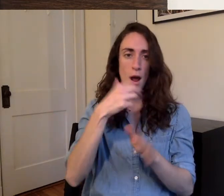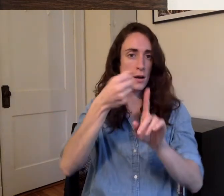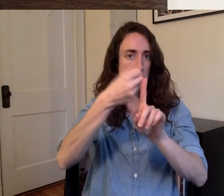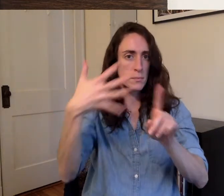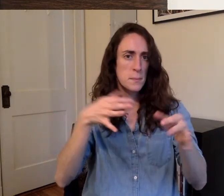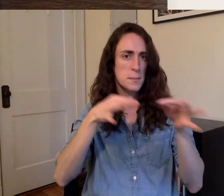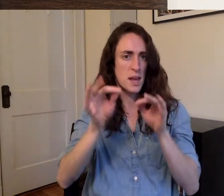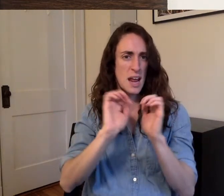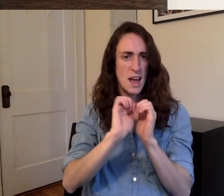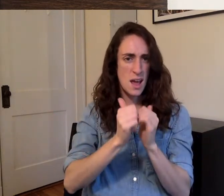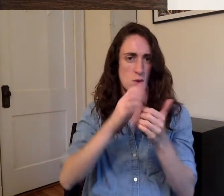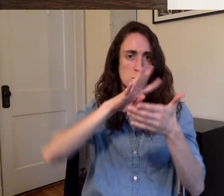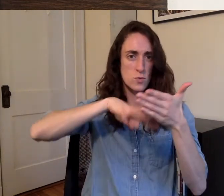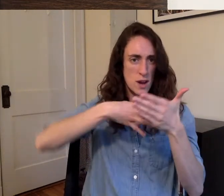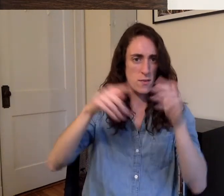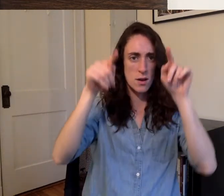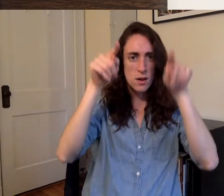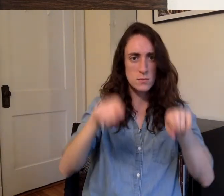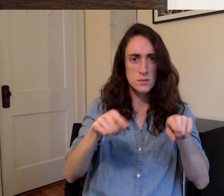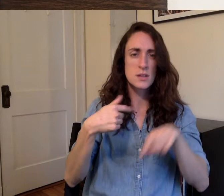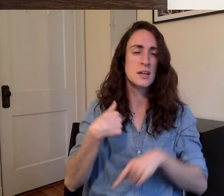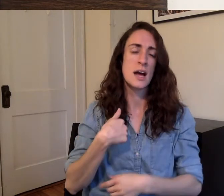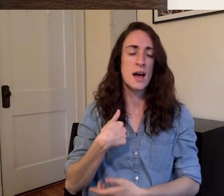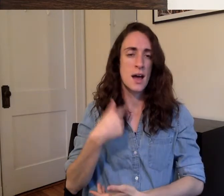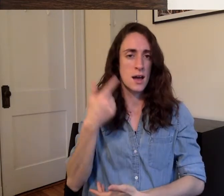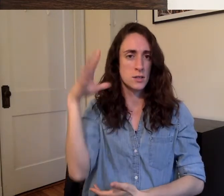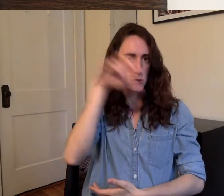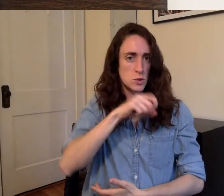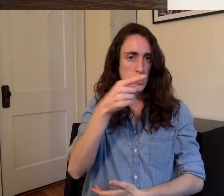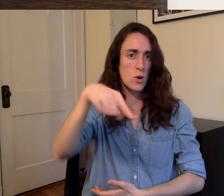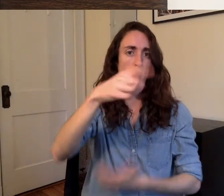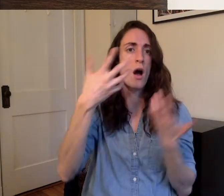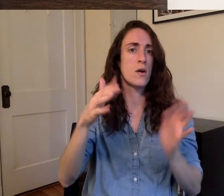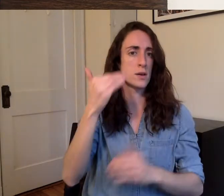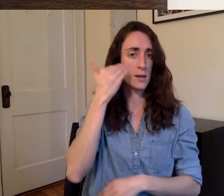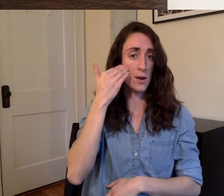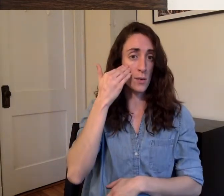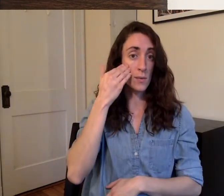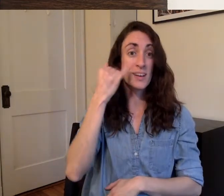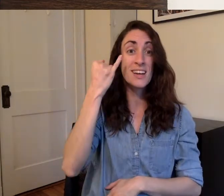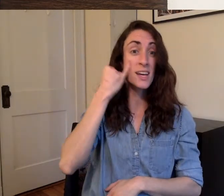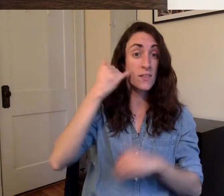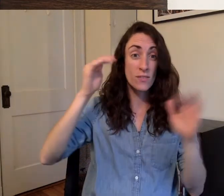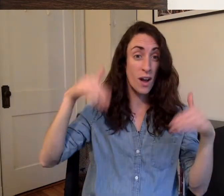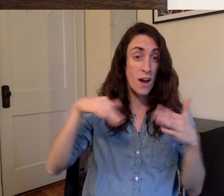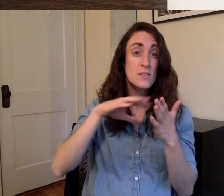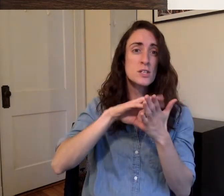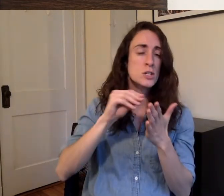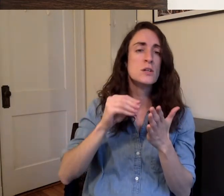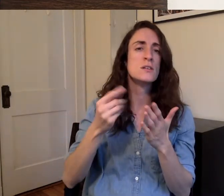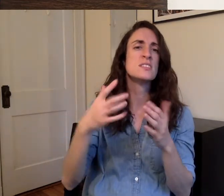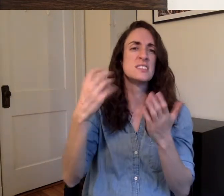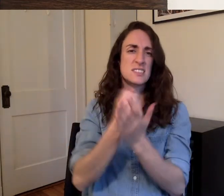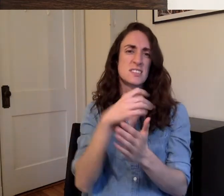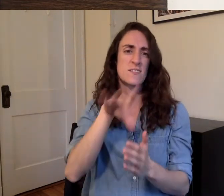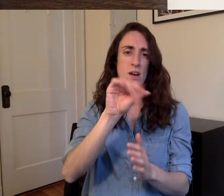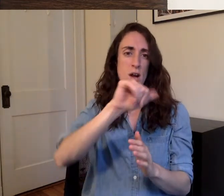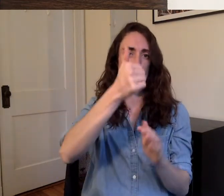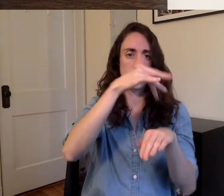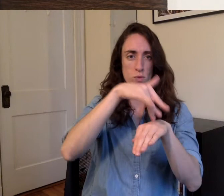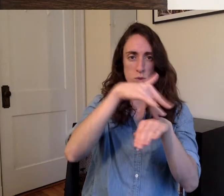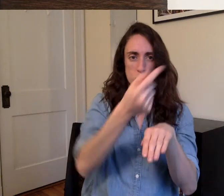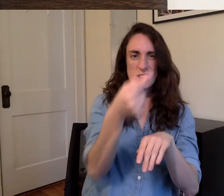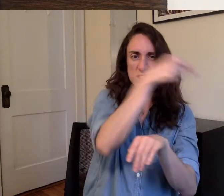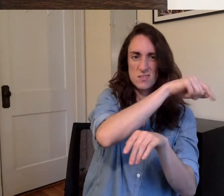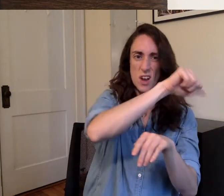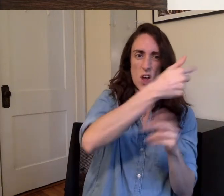For this video, I'm not going to go into great detail explaining how to graph absolute value functions. I'm going to assume you already know how to do that. If you haven't learned that,